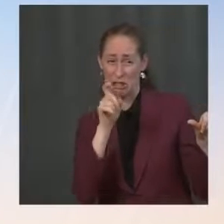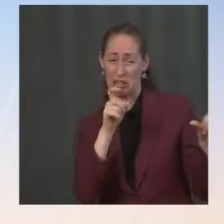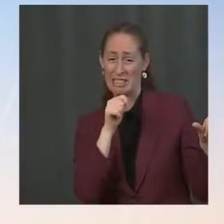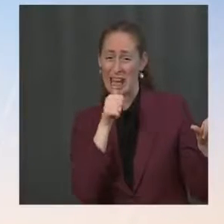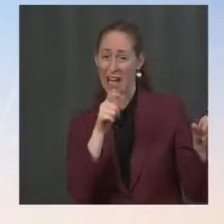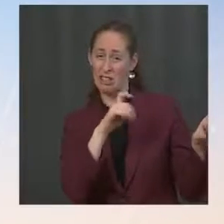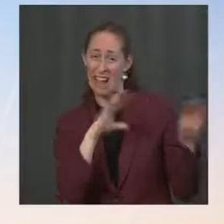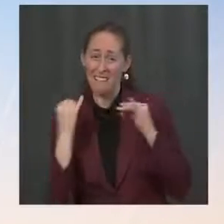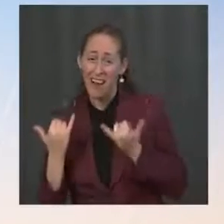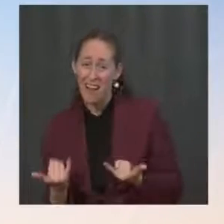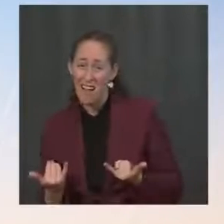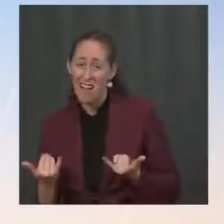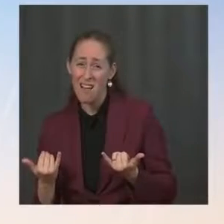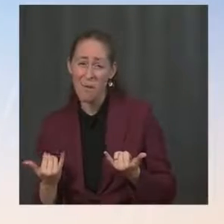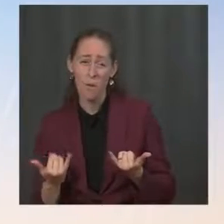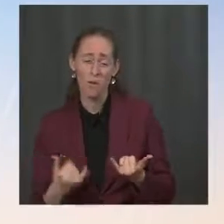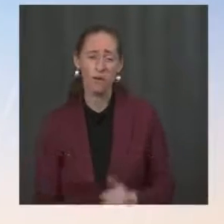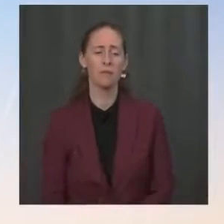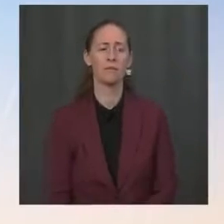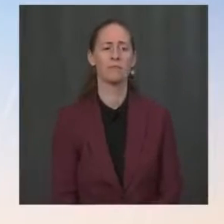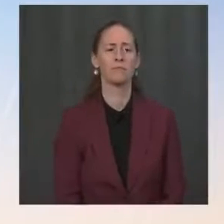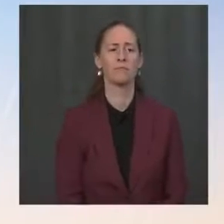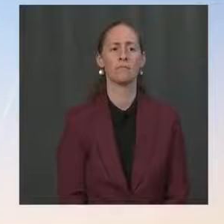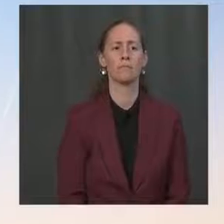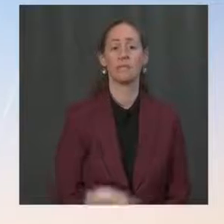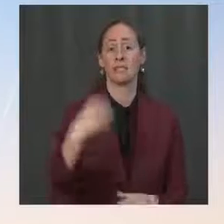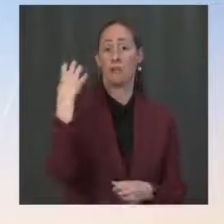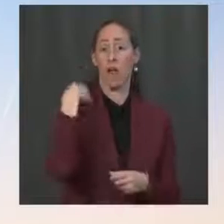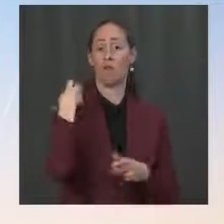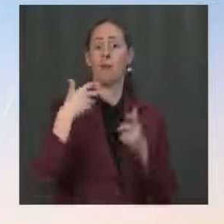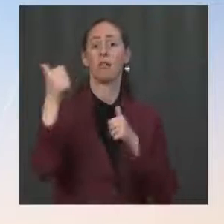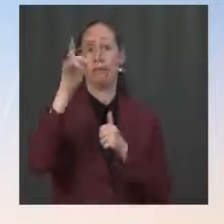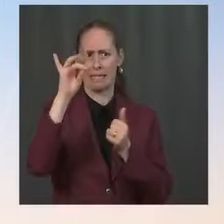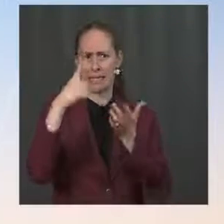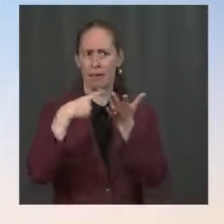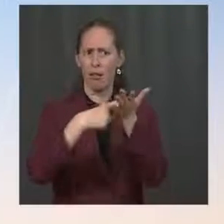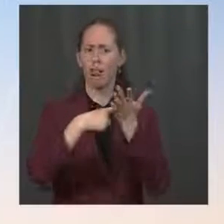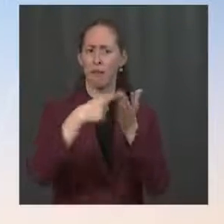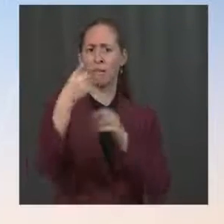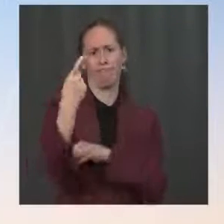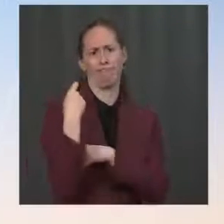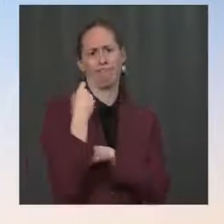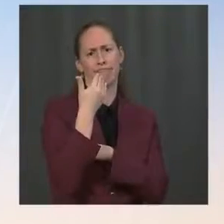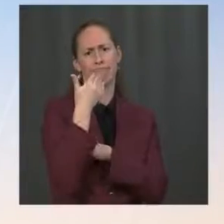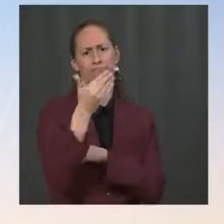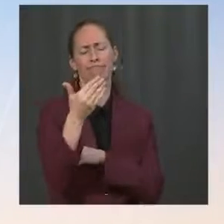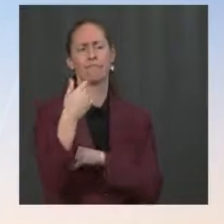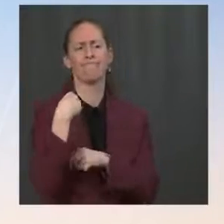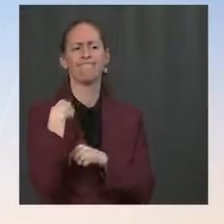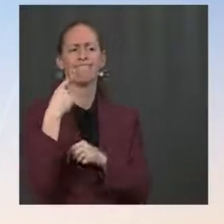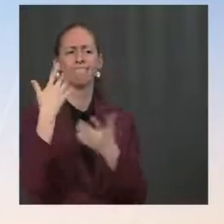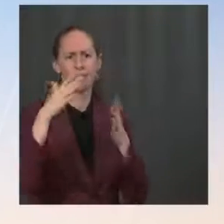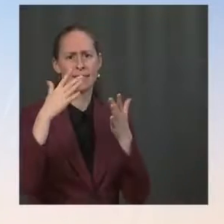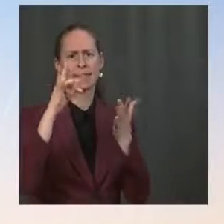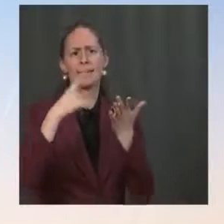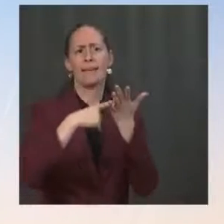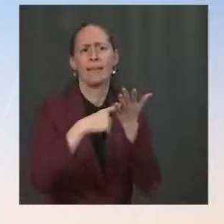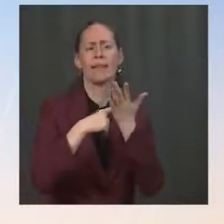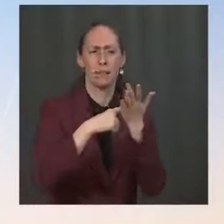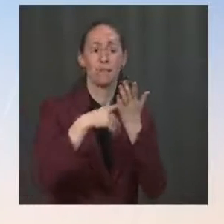spoke to this earlier today, our version of this question, which is a very good question. And what he conveyed clearly is that they